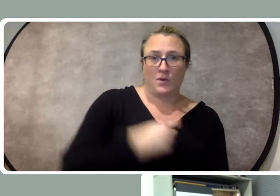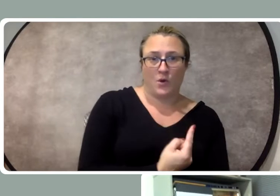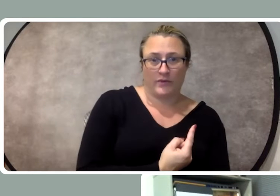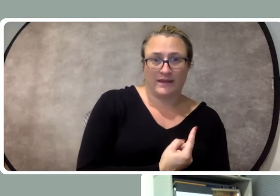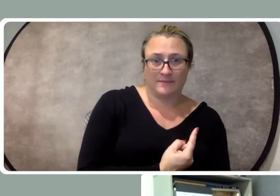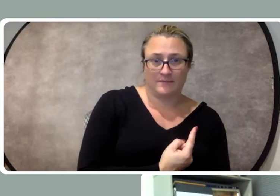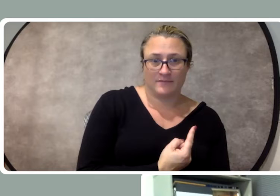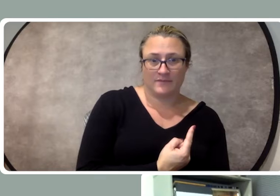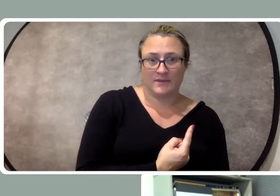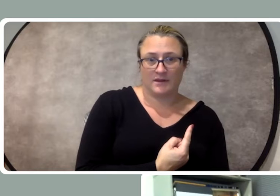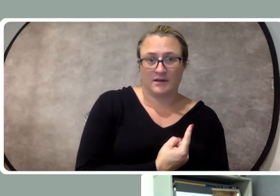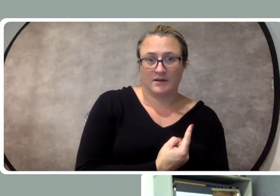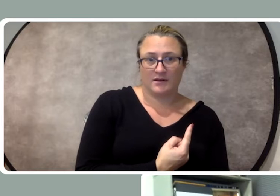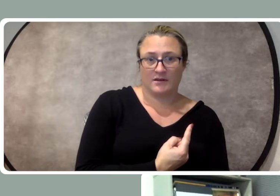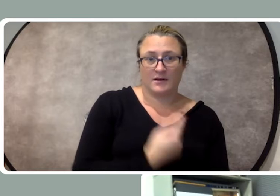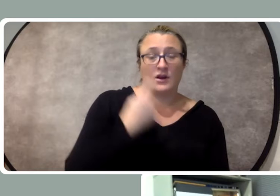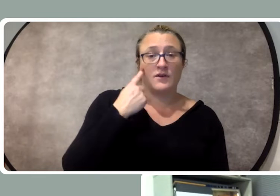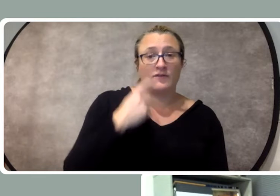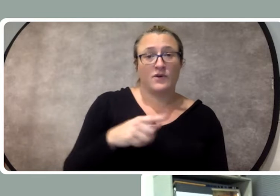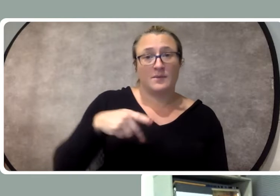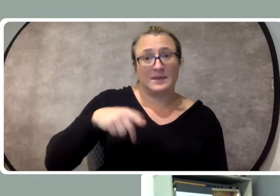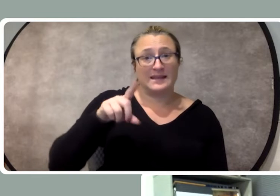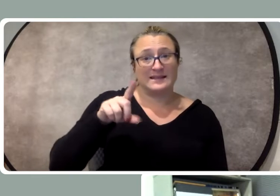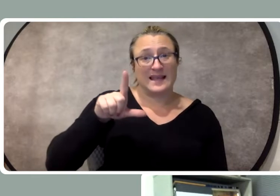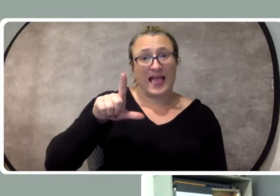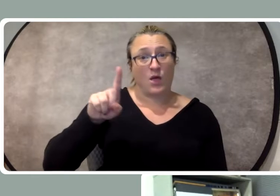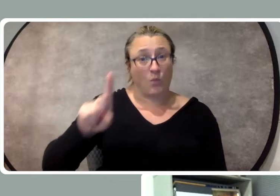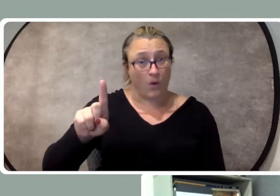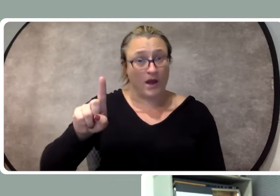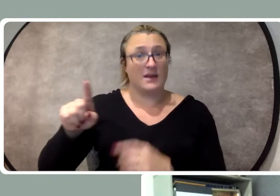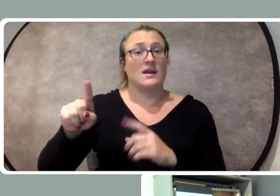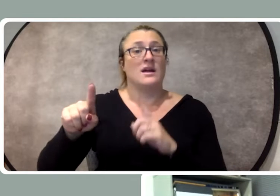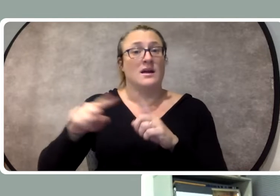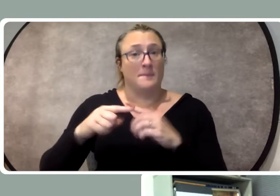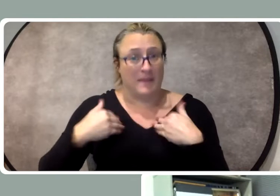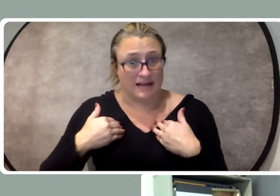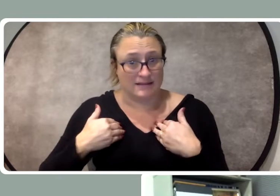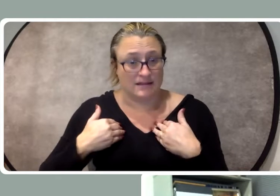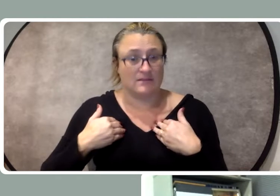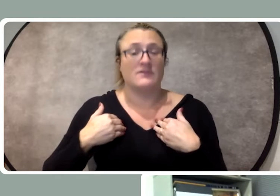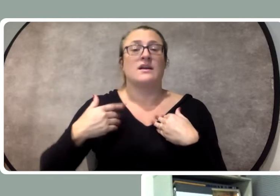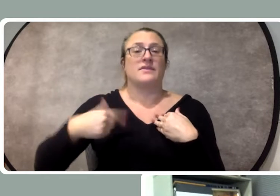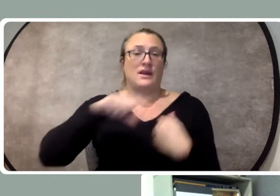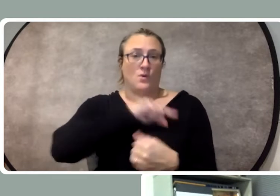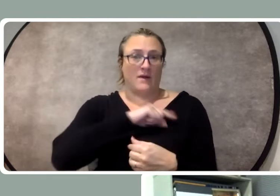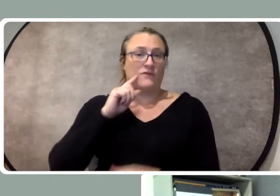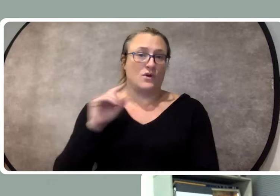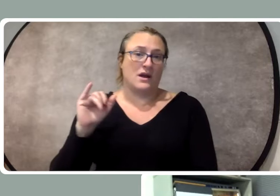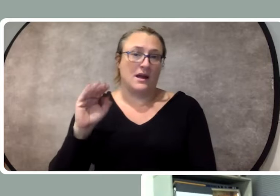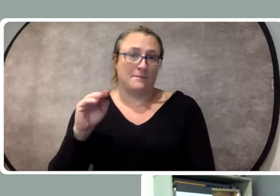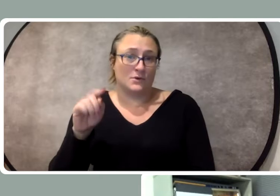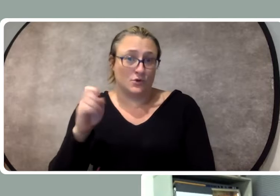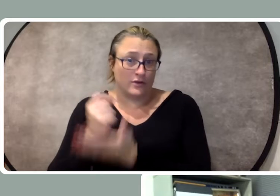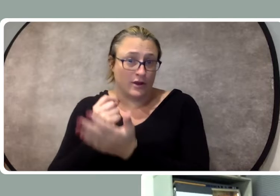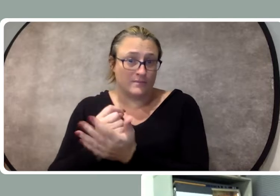this is for patients who are PD-L1 positive who would usually qualify for immune therapy. So we do have those